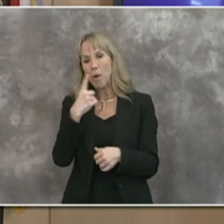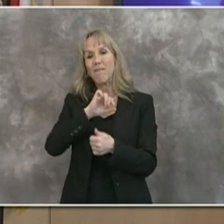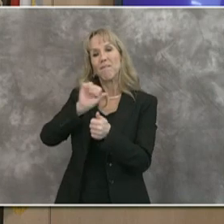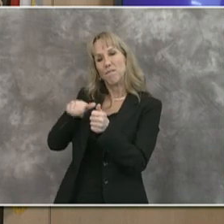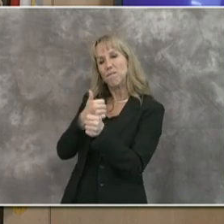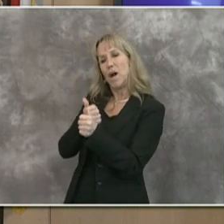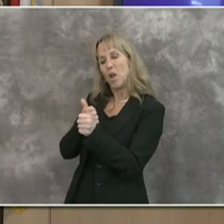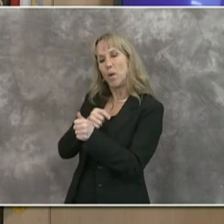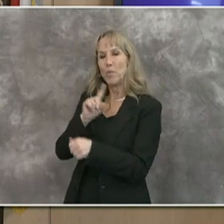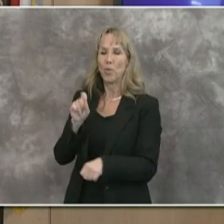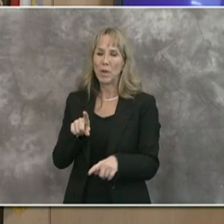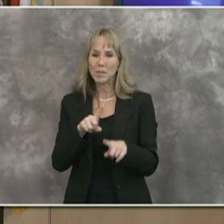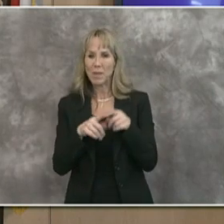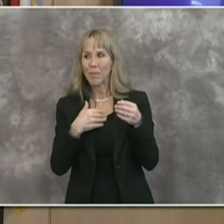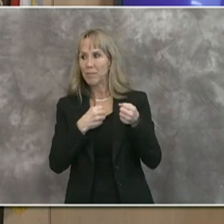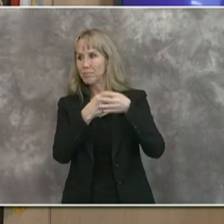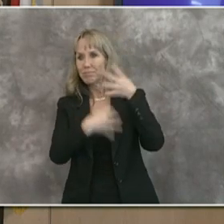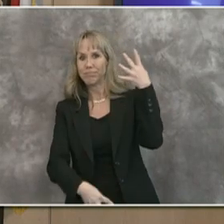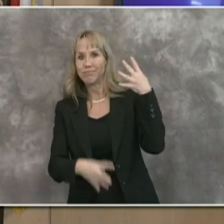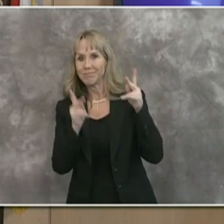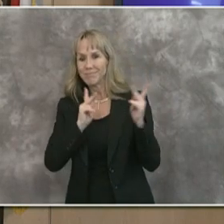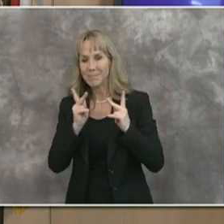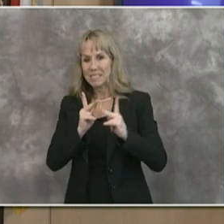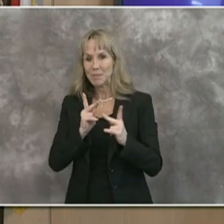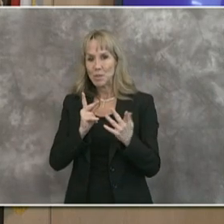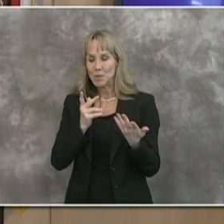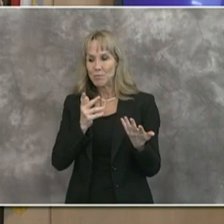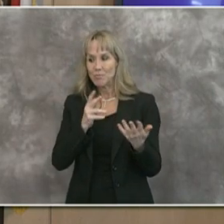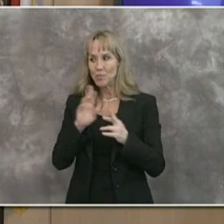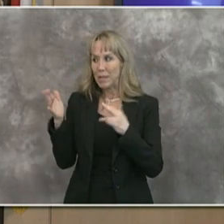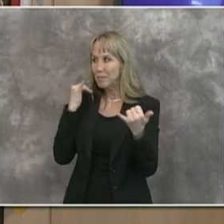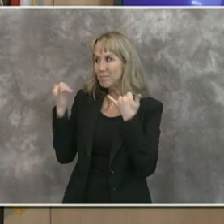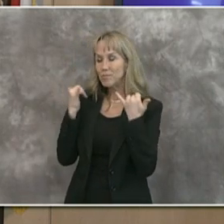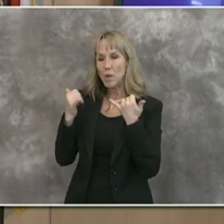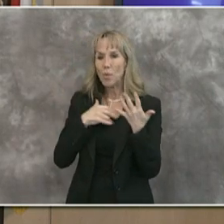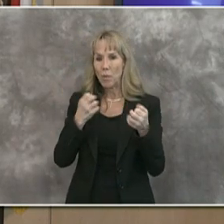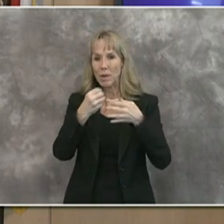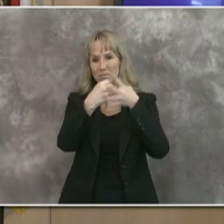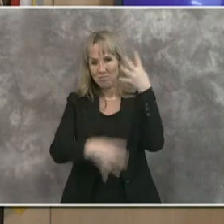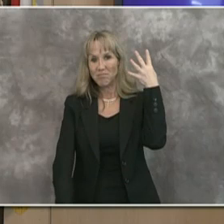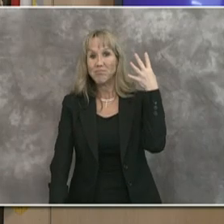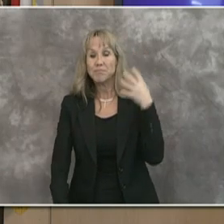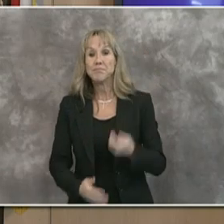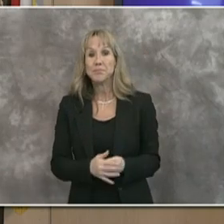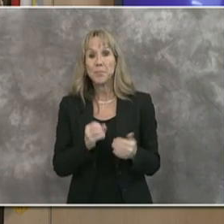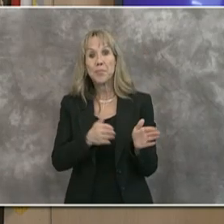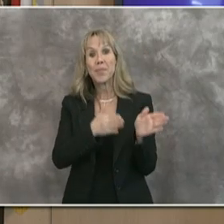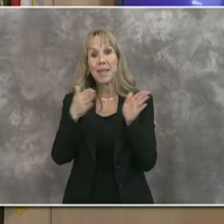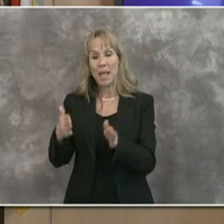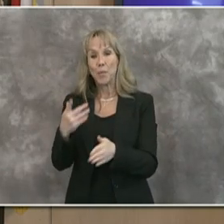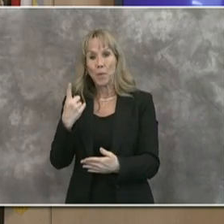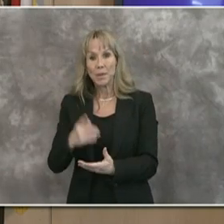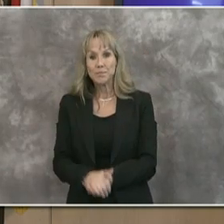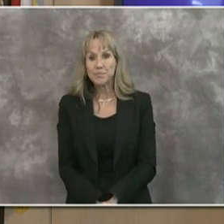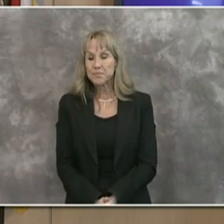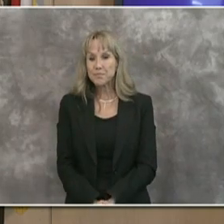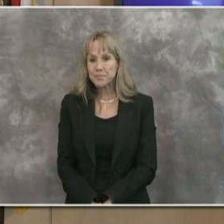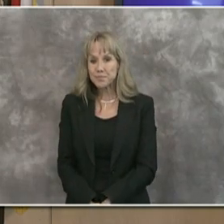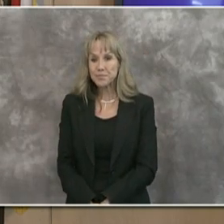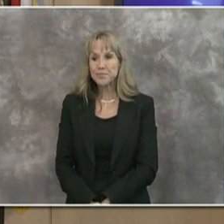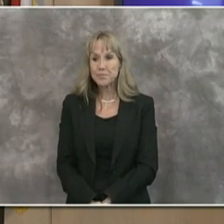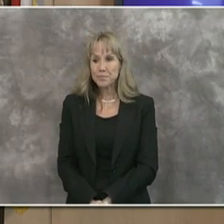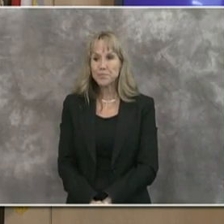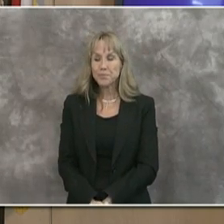question. We've got a lot of people that have called today, and so we want to get through them all. So let's go to the next call.